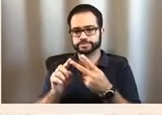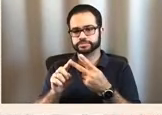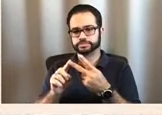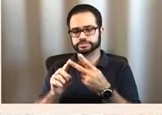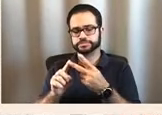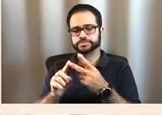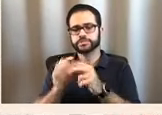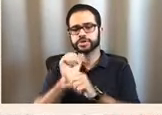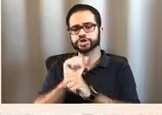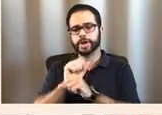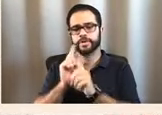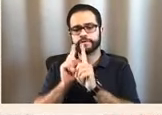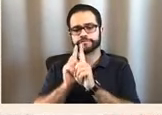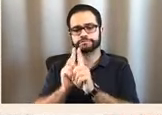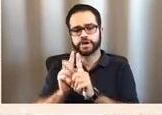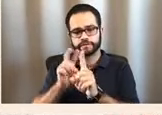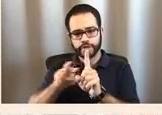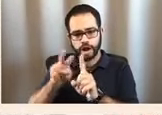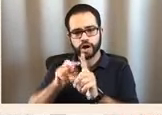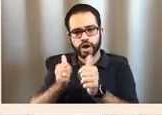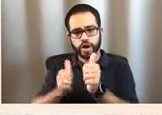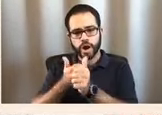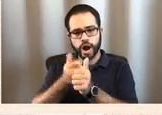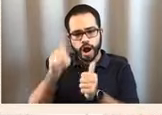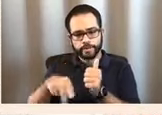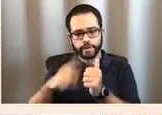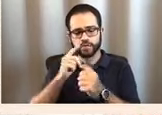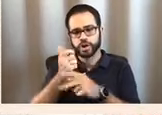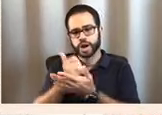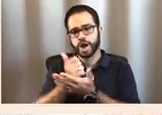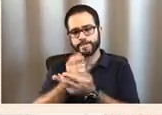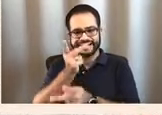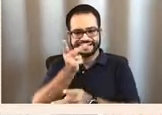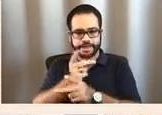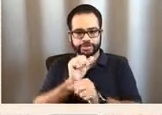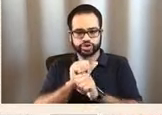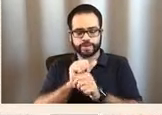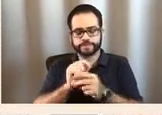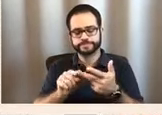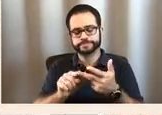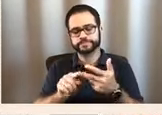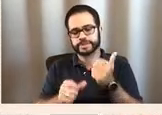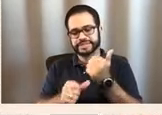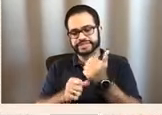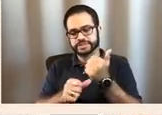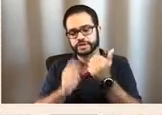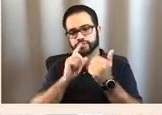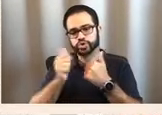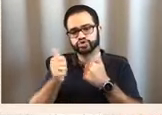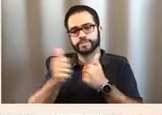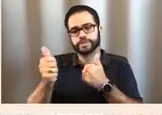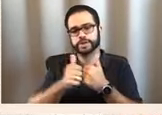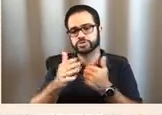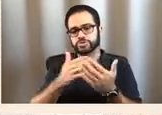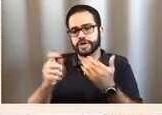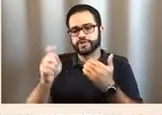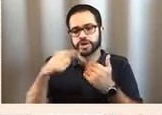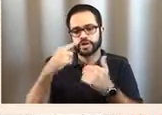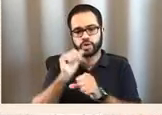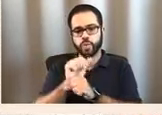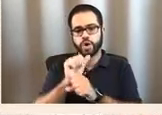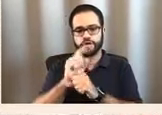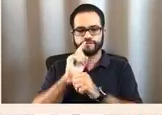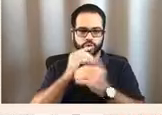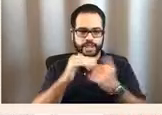to help retain the job, assistance with transportation needed for work for a limited time,